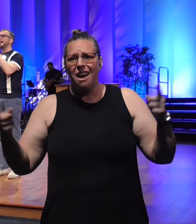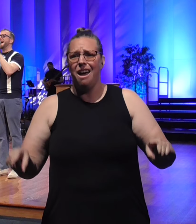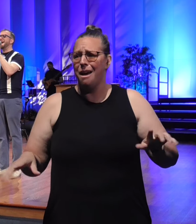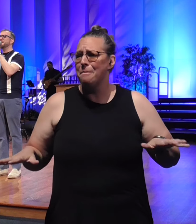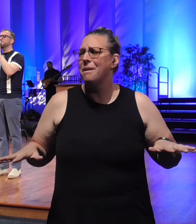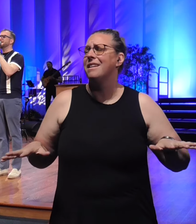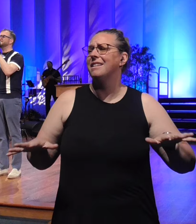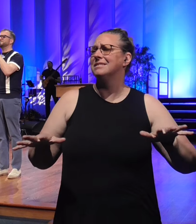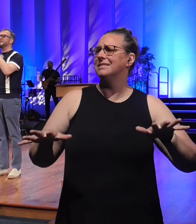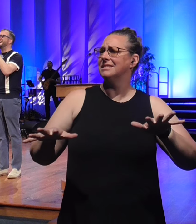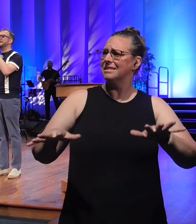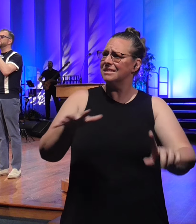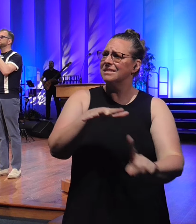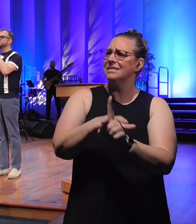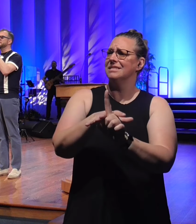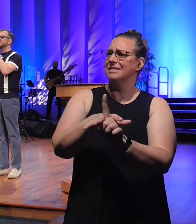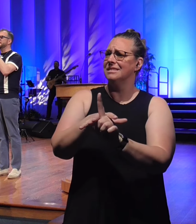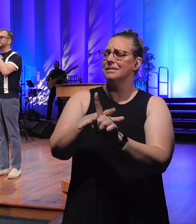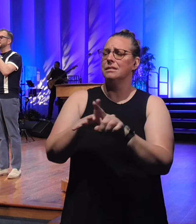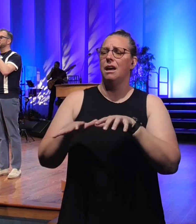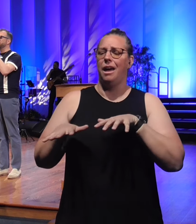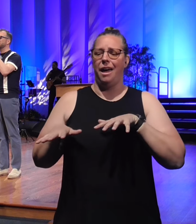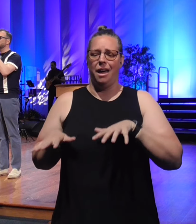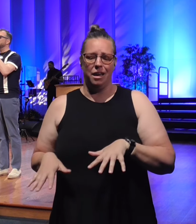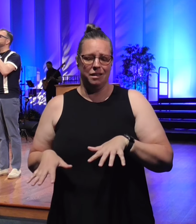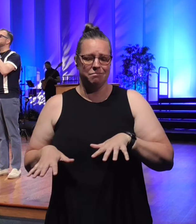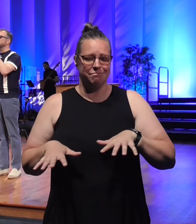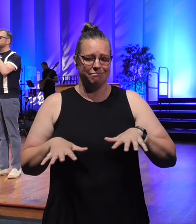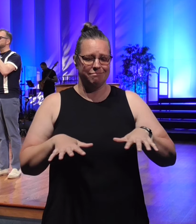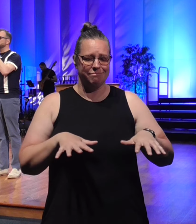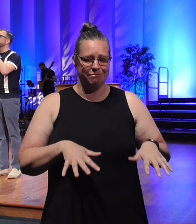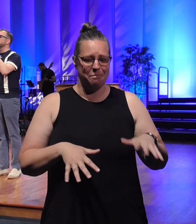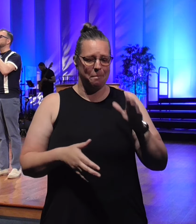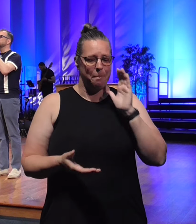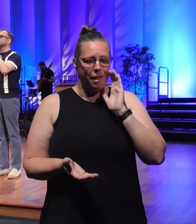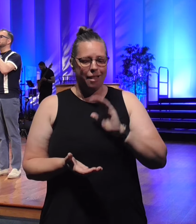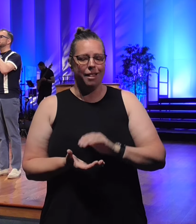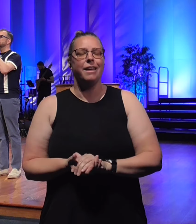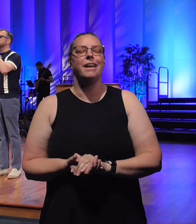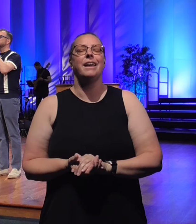all, I rest and believe it is